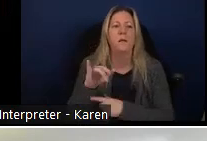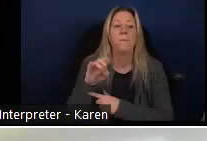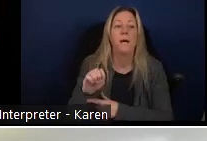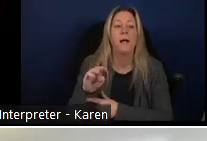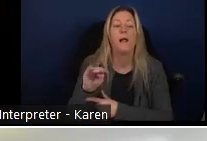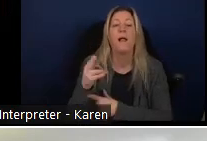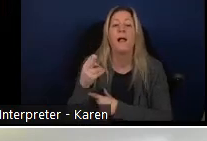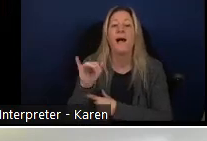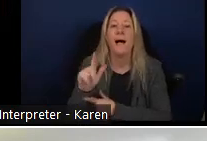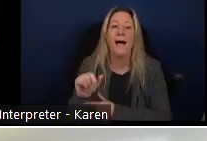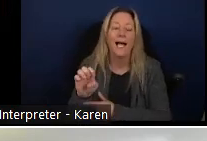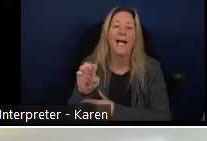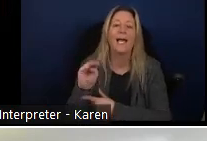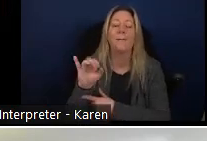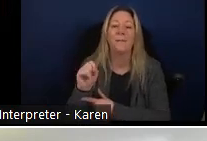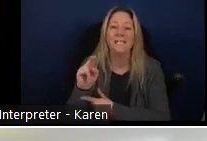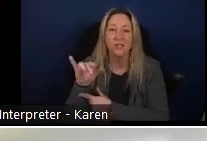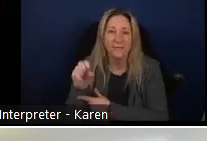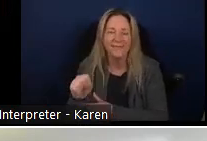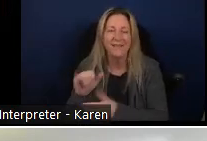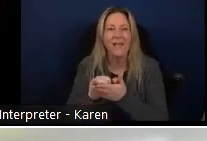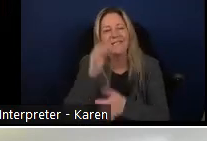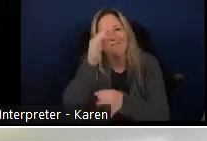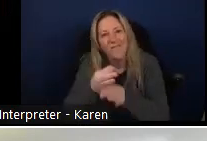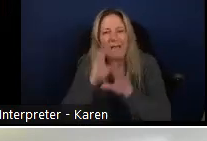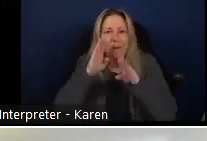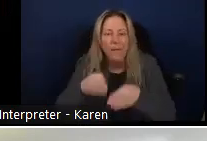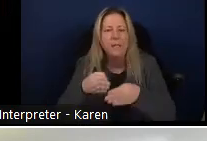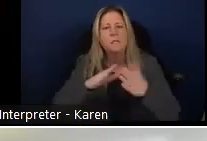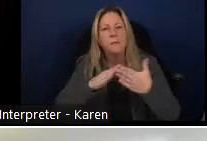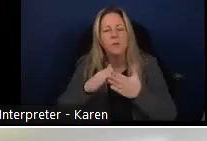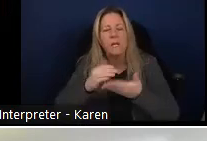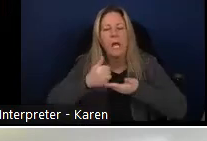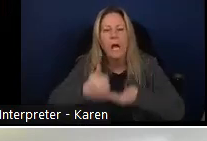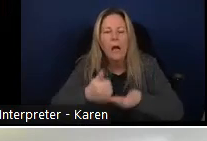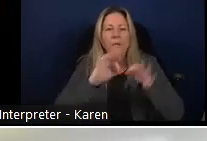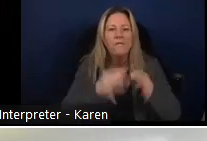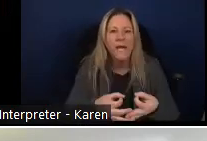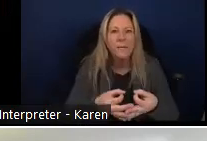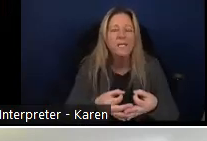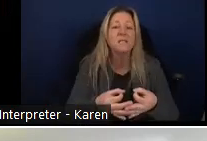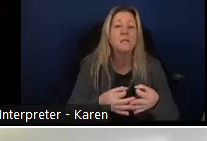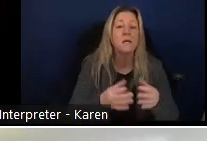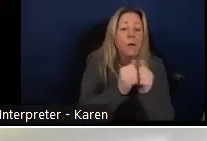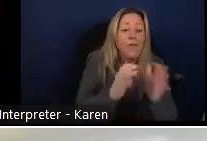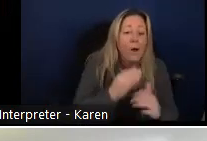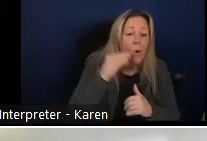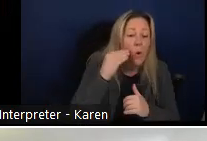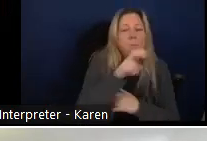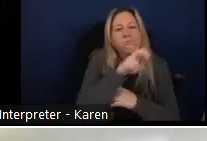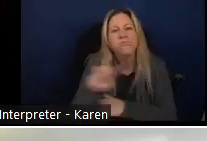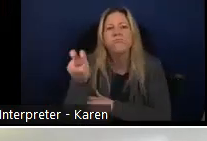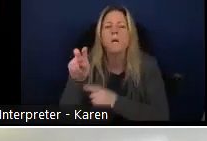a faith-based community helping families make the transition from homelessness to a healthy, stable